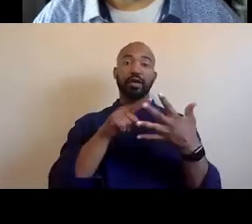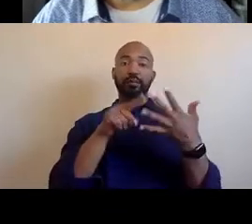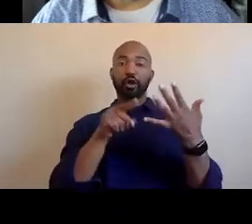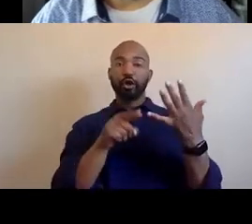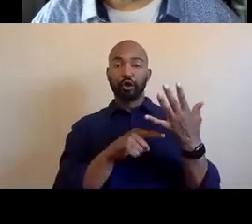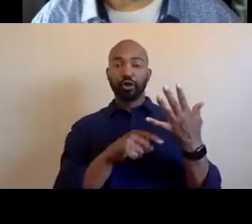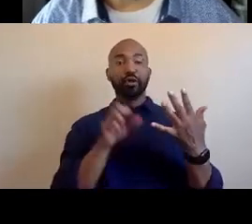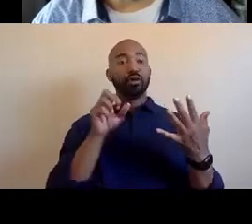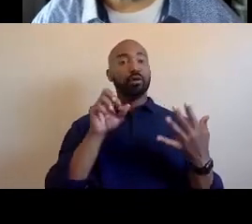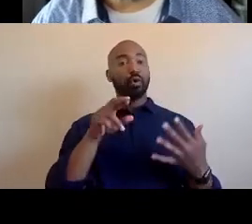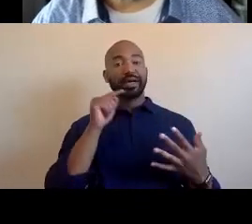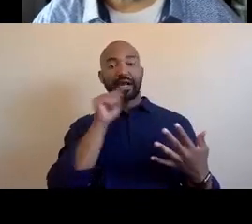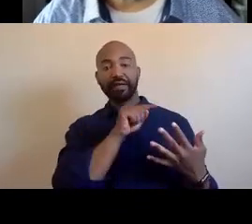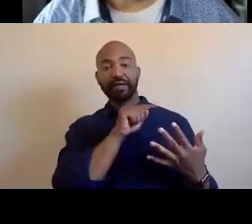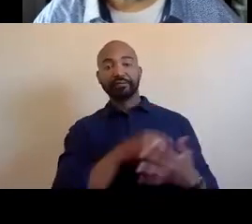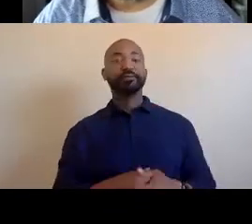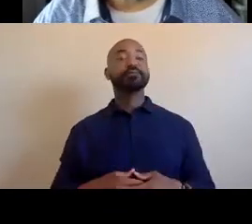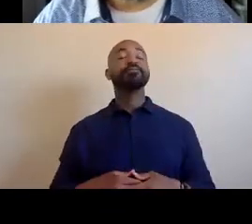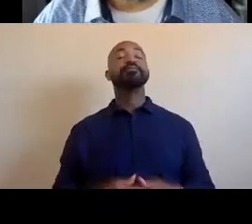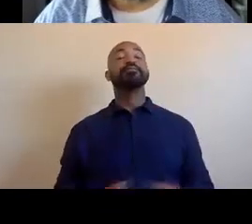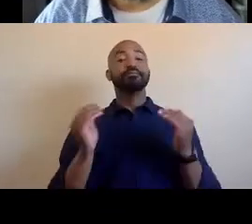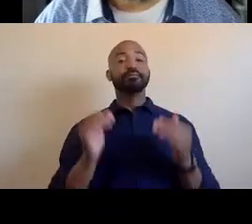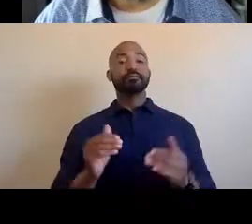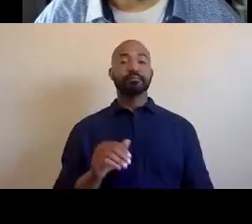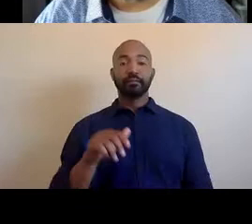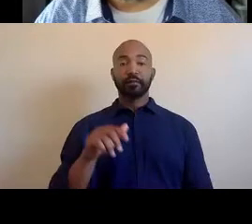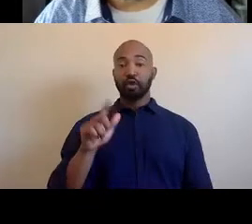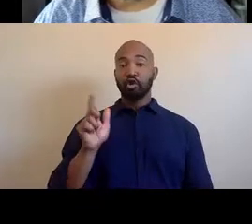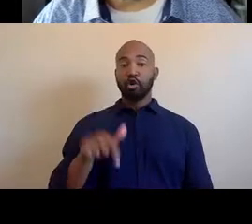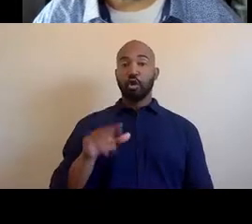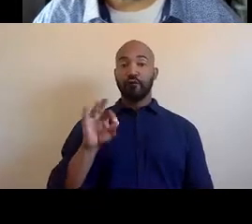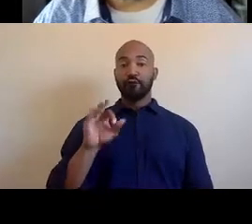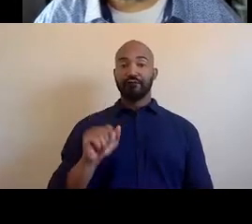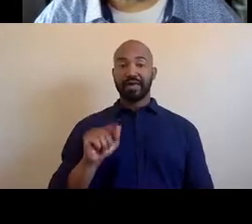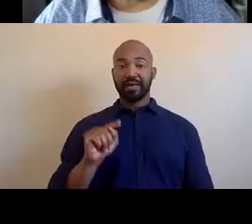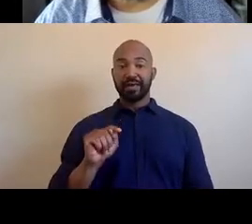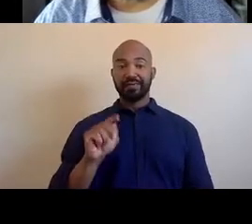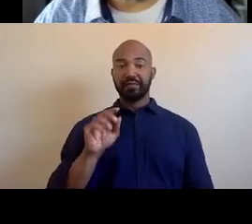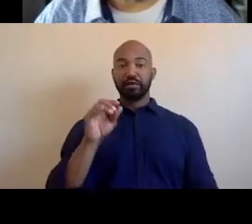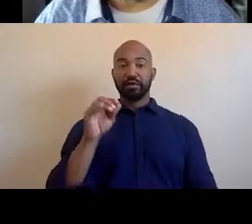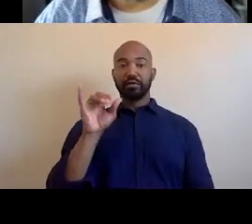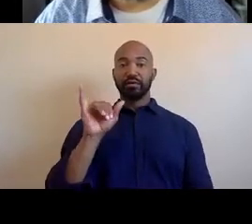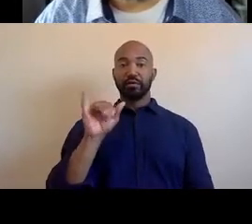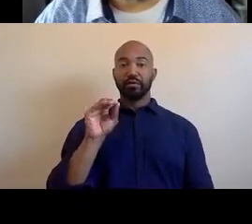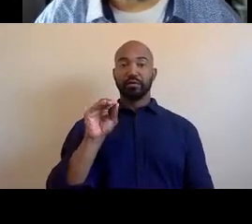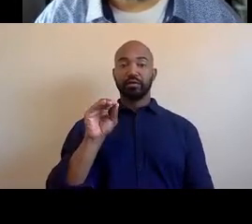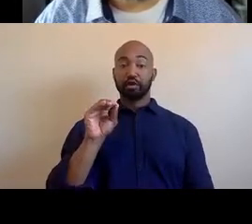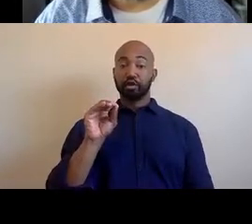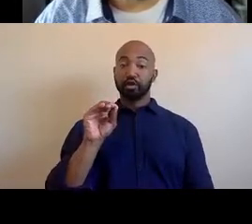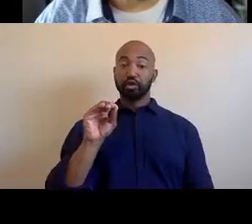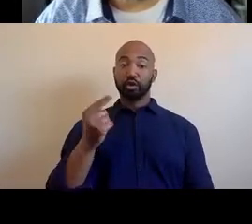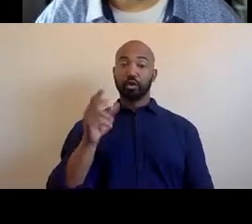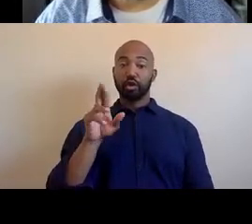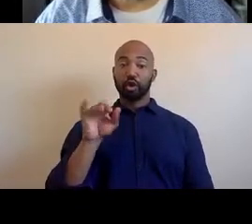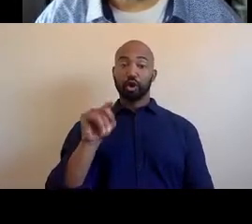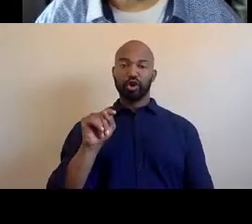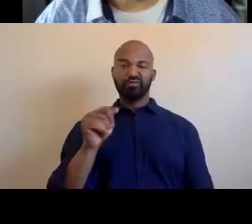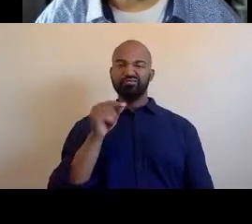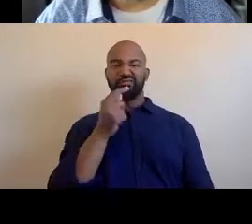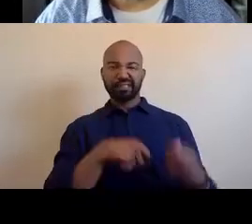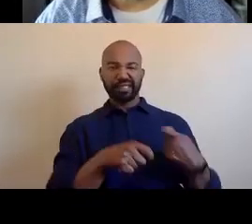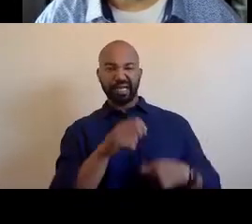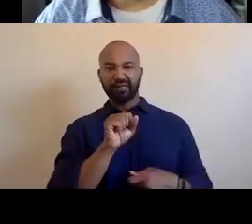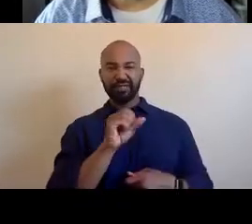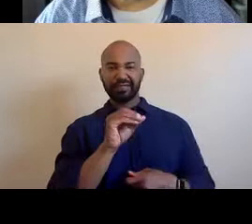Low-fat yogurt is also a good option in lieu of sour cream. Again, if that doesn't appeal to you, you know,